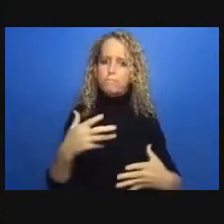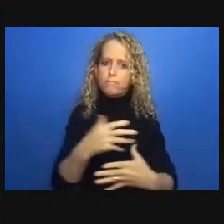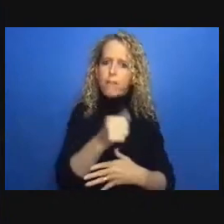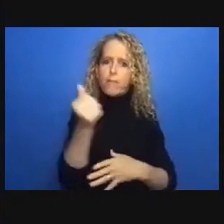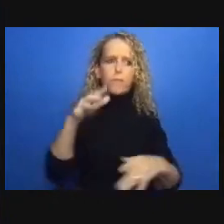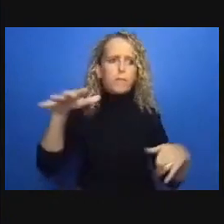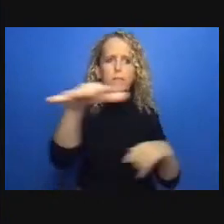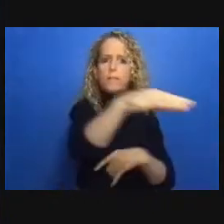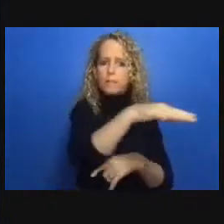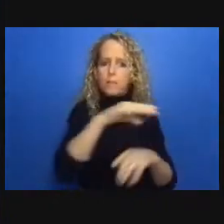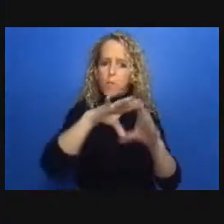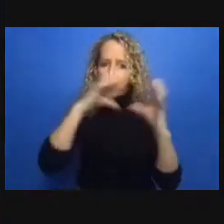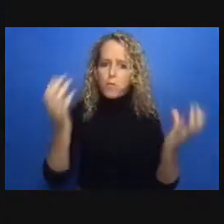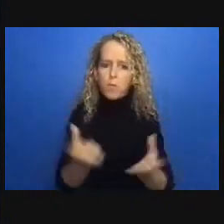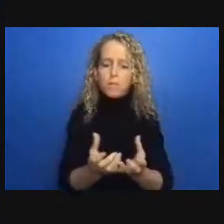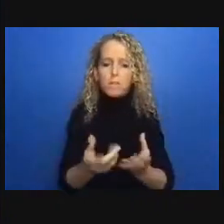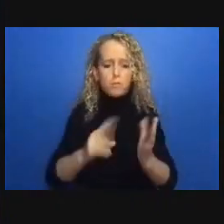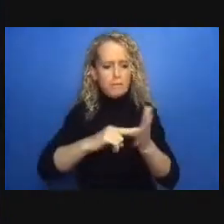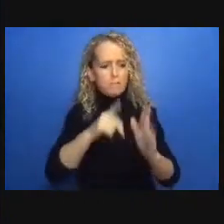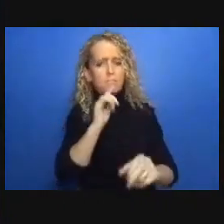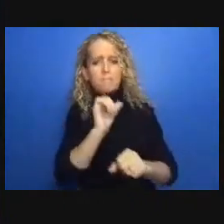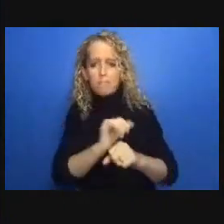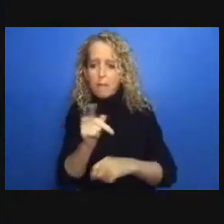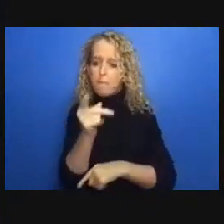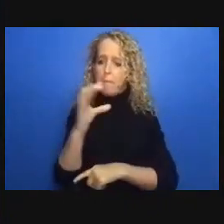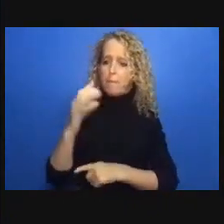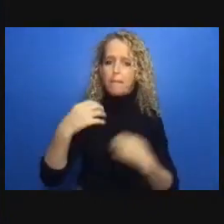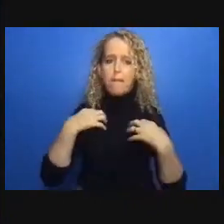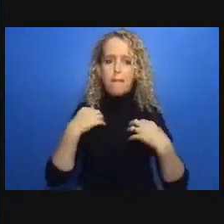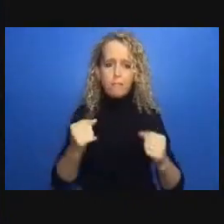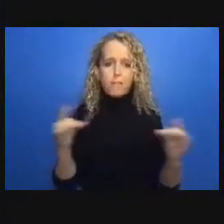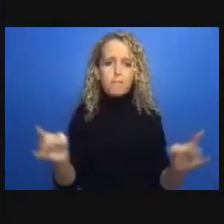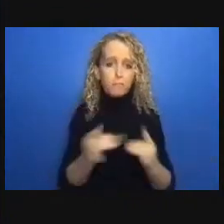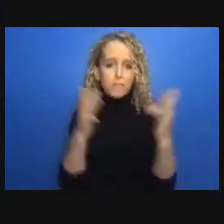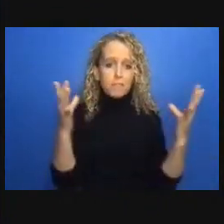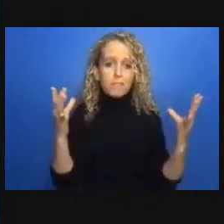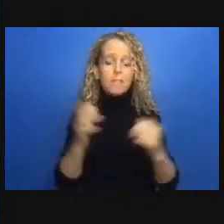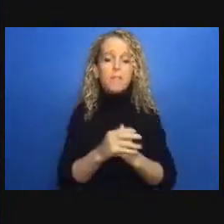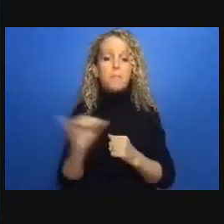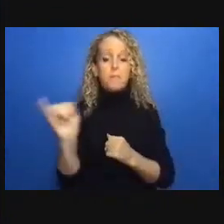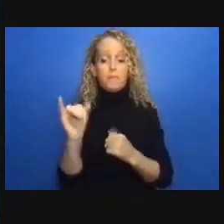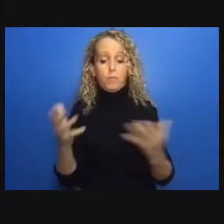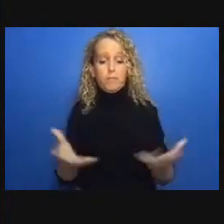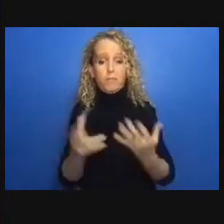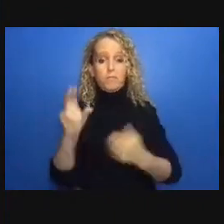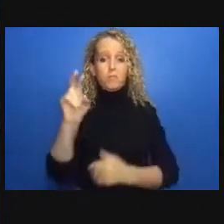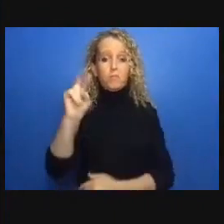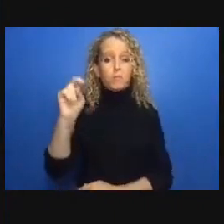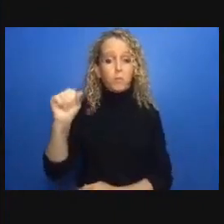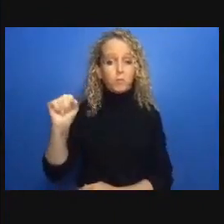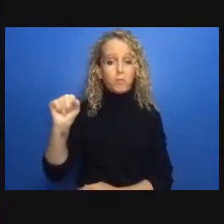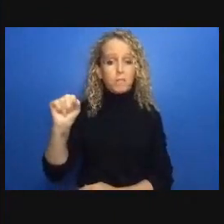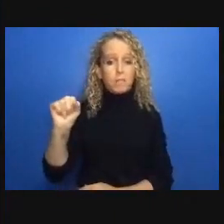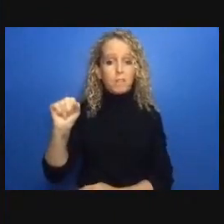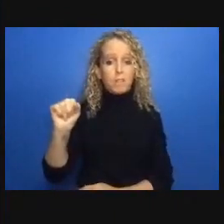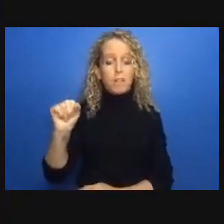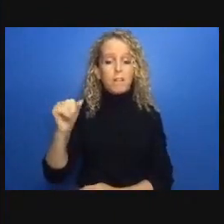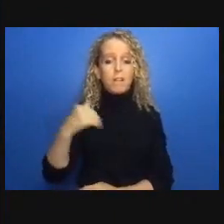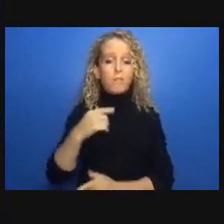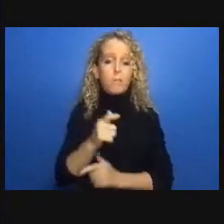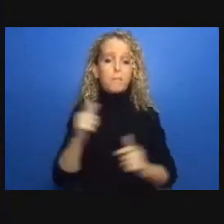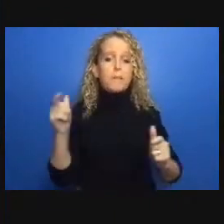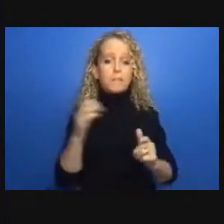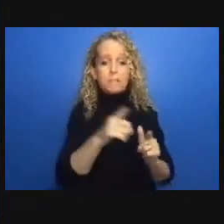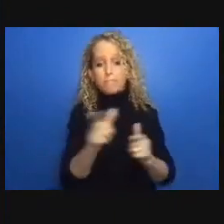this a public health crisis, obviously, but in Nova Scotia, we've also had to deal with the largest mass shooting in